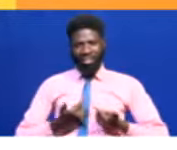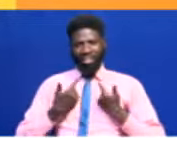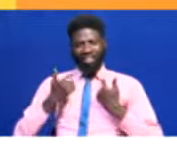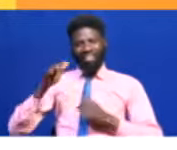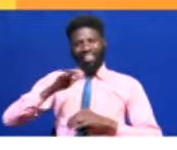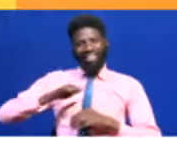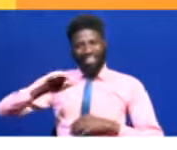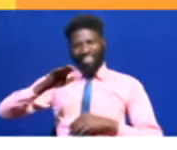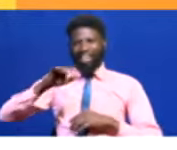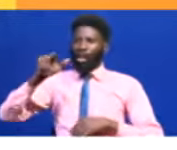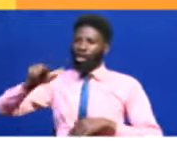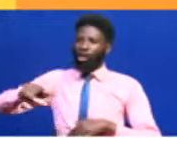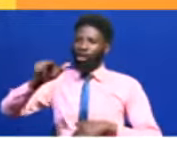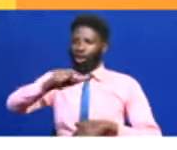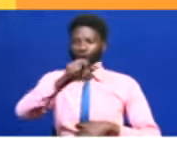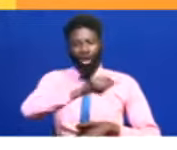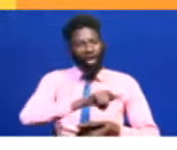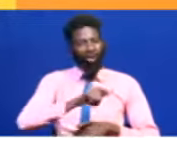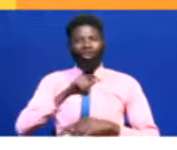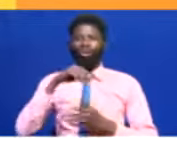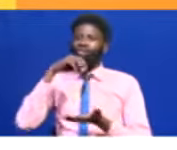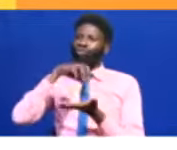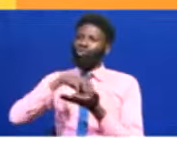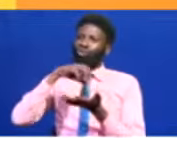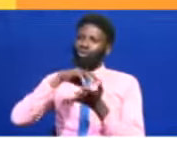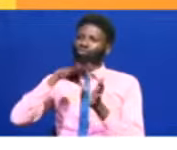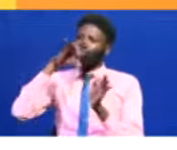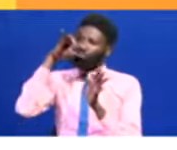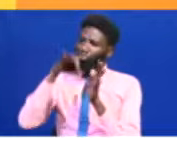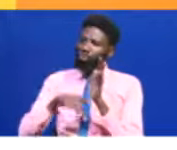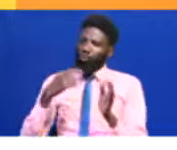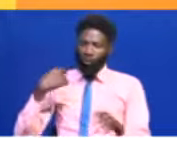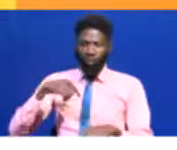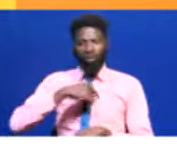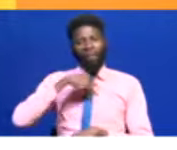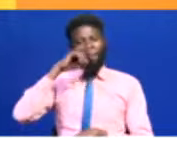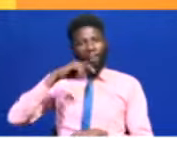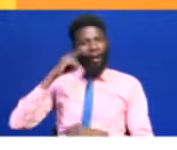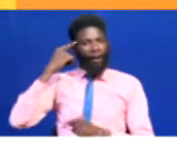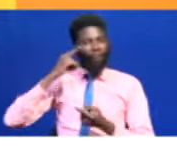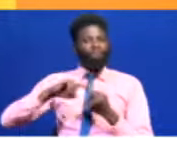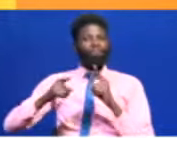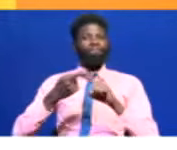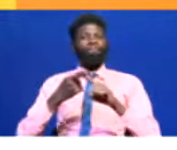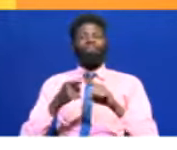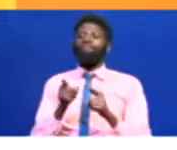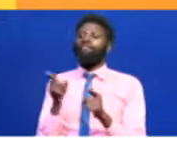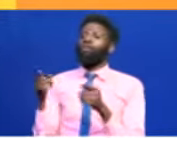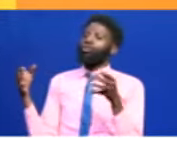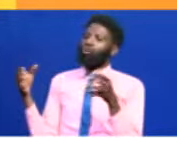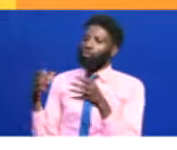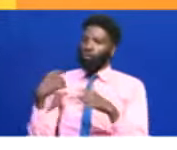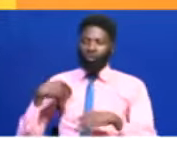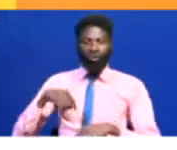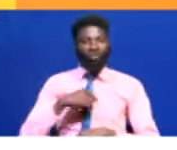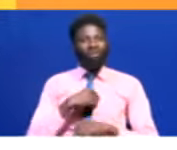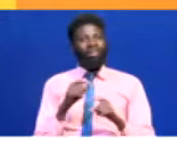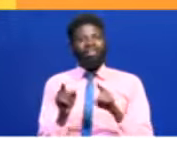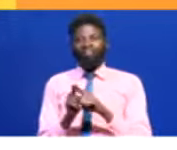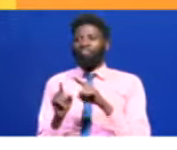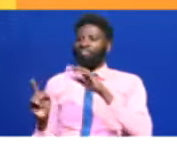who live in deplorable conditions. We should also be thinking about them. And as a ministry, through